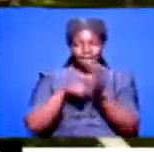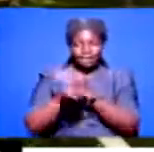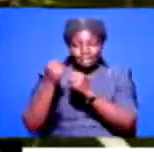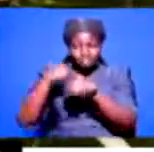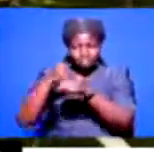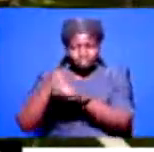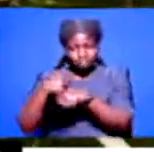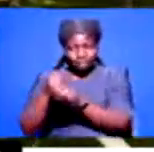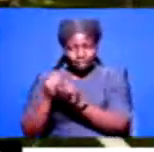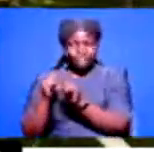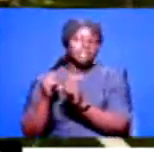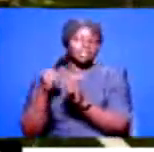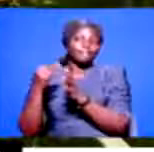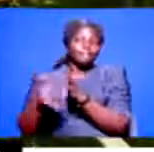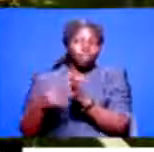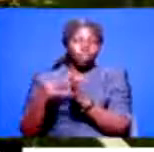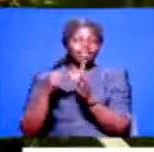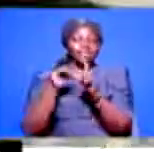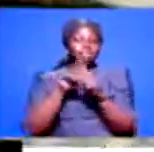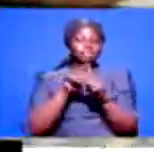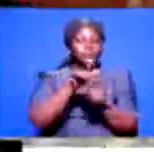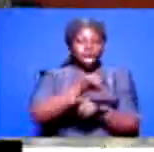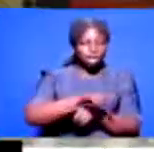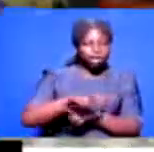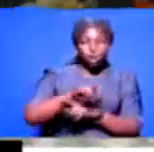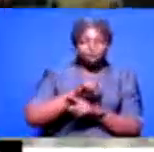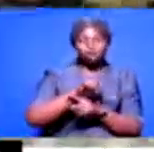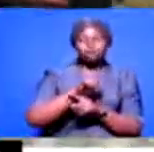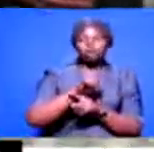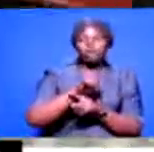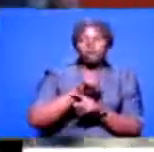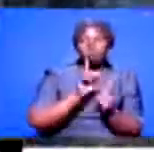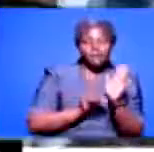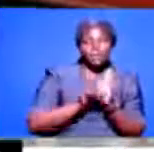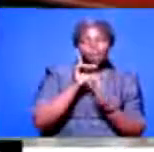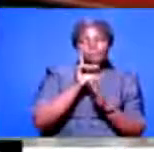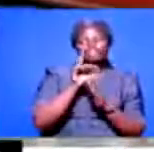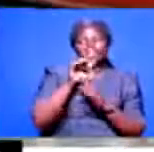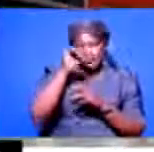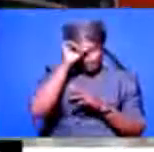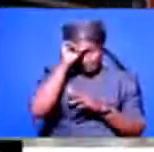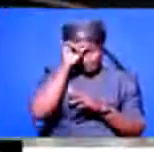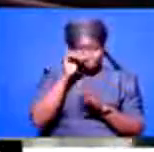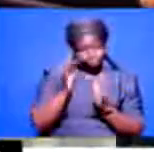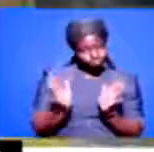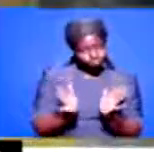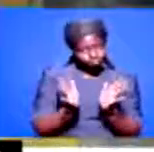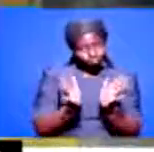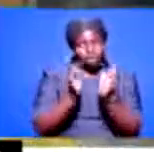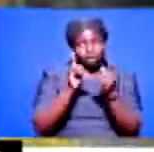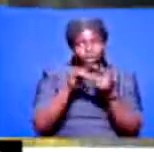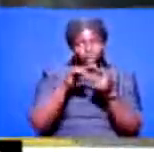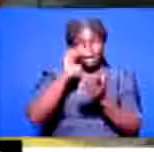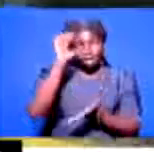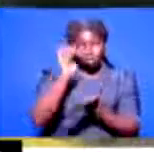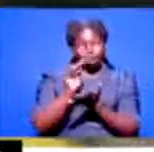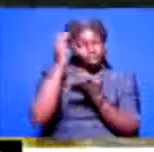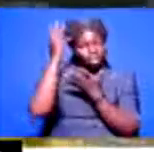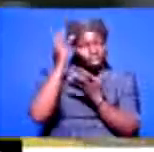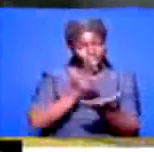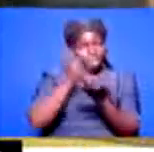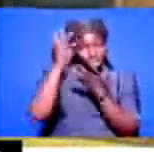as well as in local content development. The government has been pushing to reduce age of used vehicles being imported into